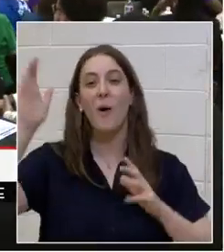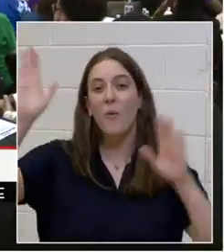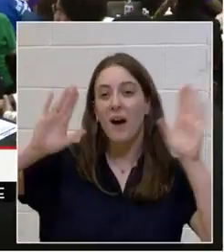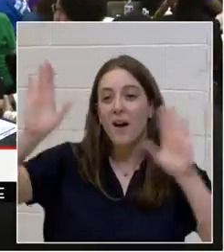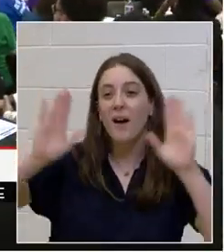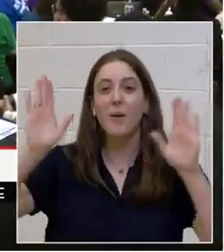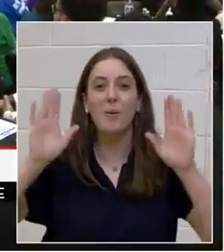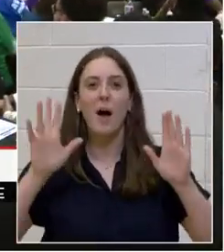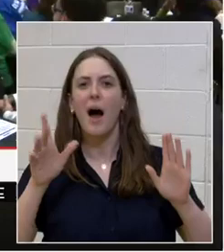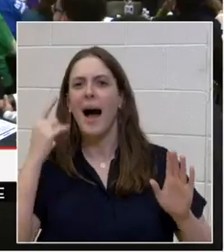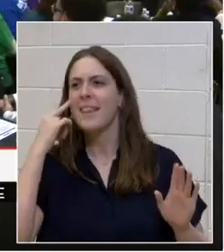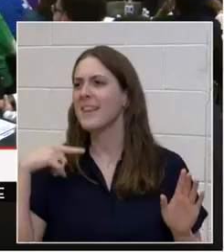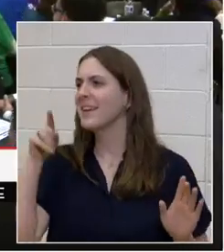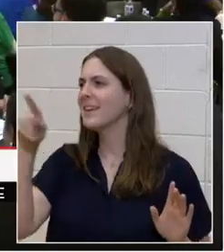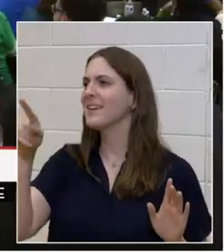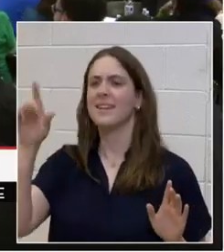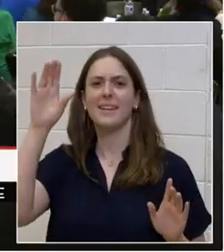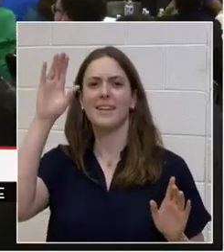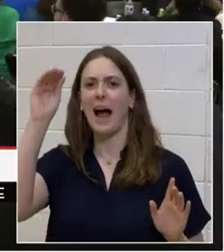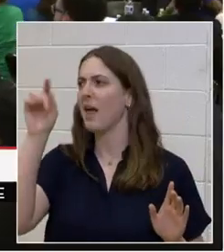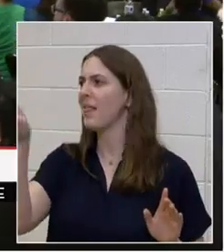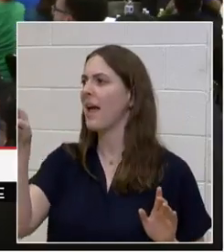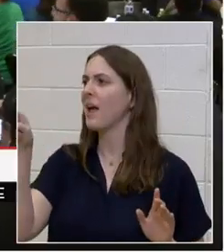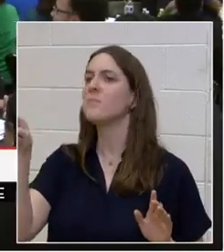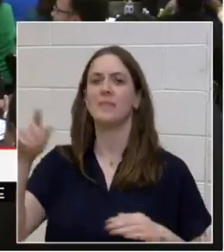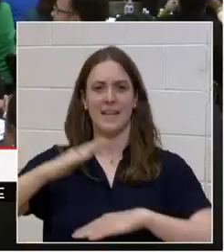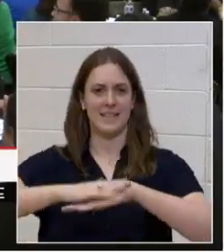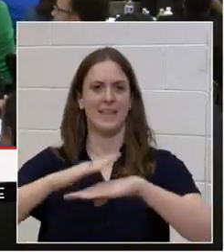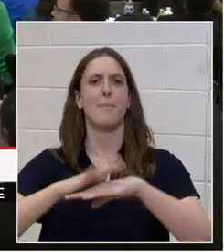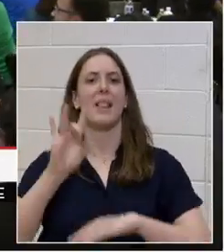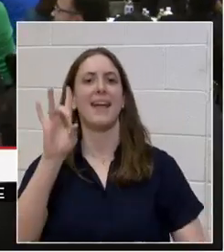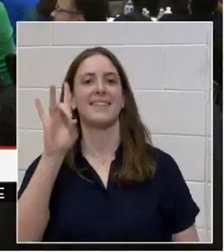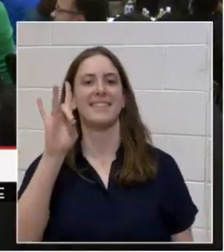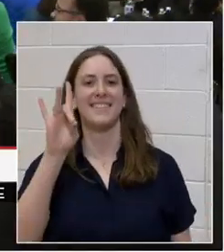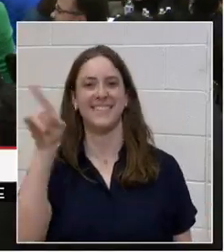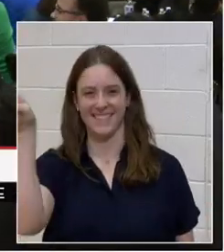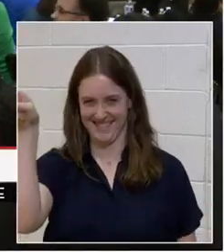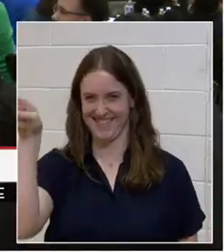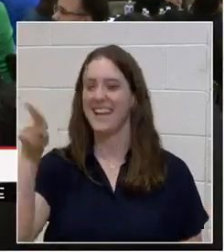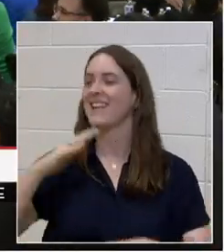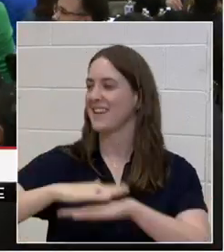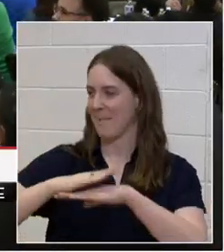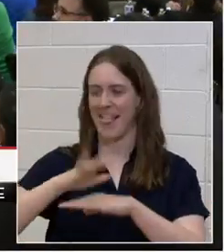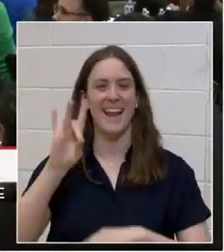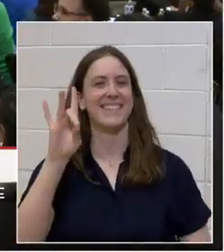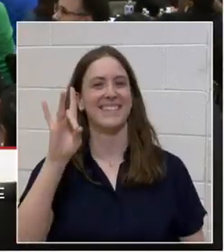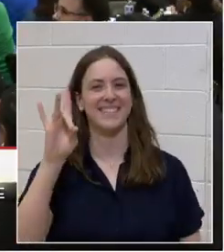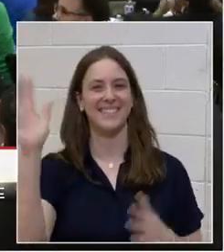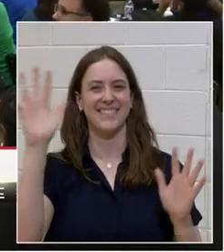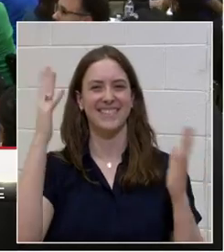I think I got to go with the chief. So let's go with table number 8. Table number 8.